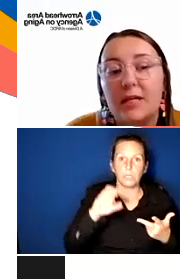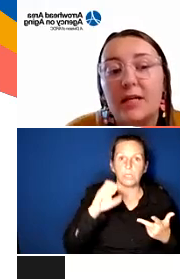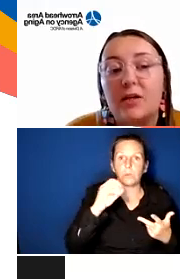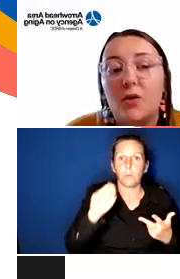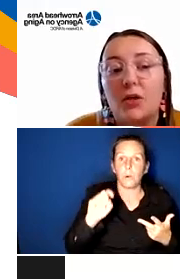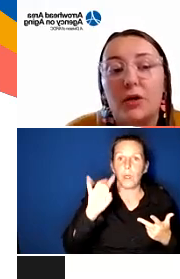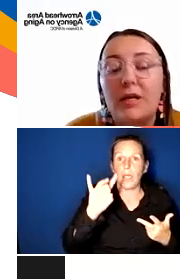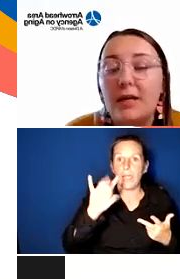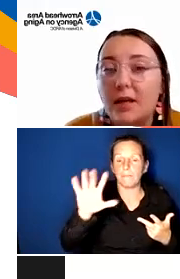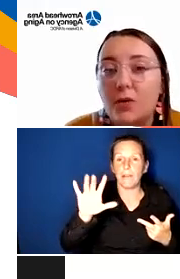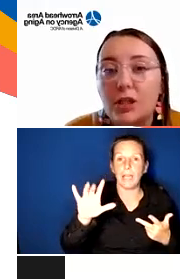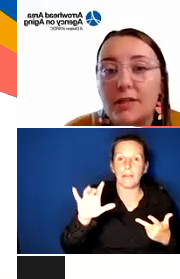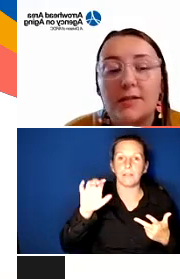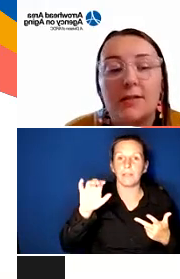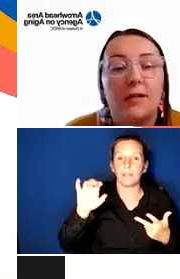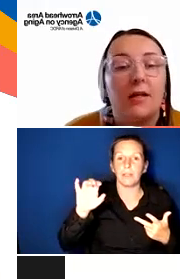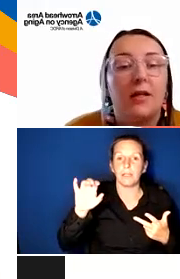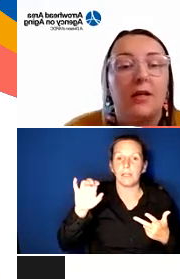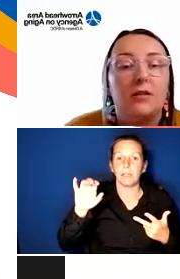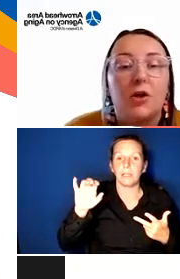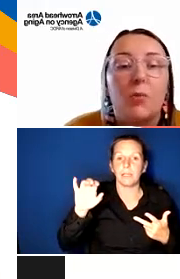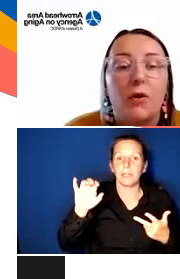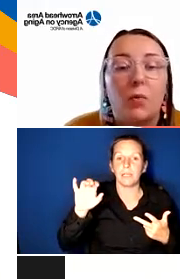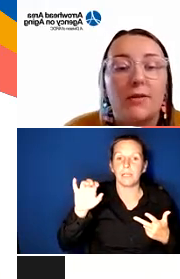0.85% speaking Indo-European languages,